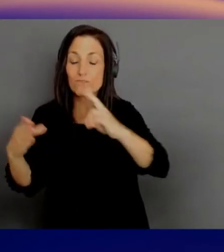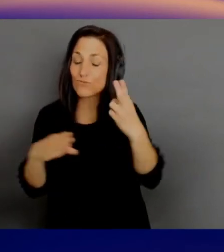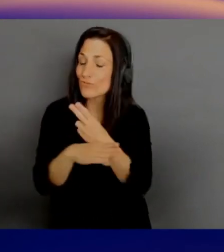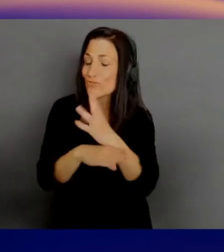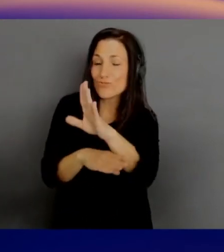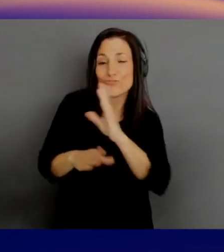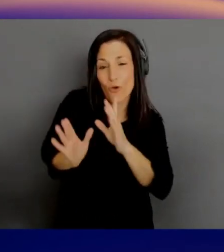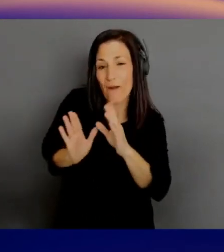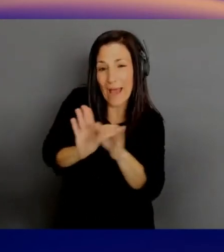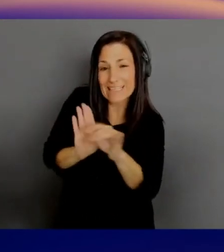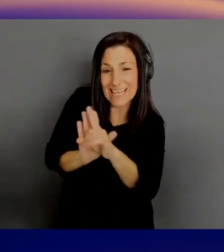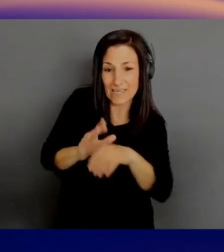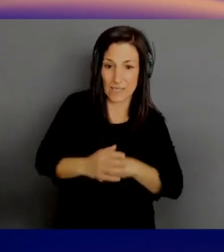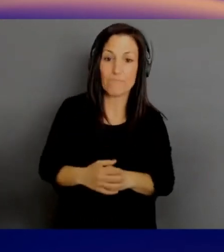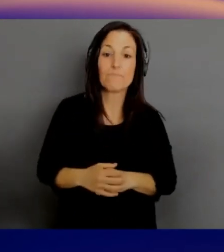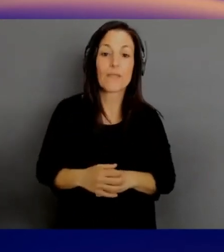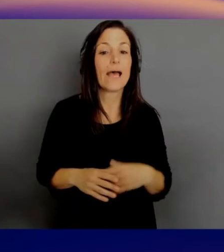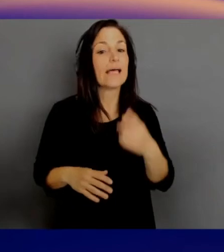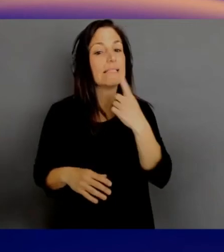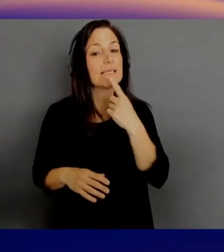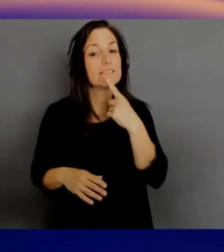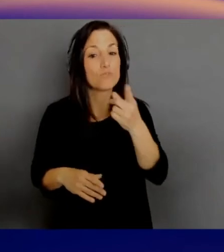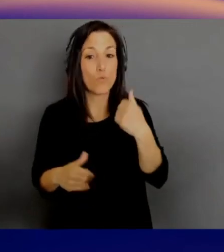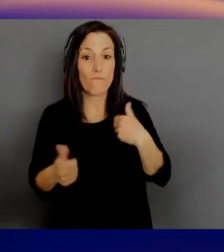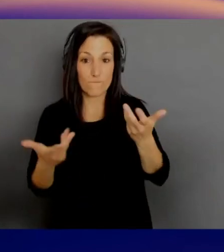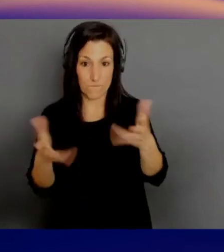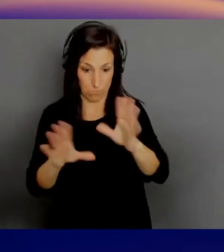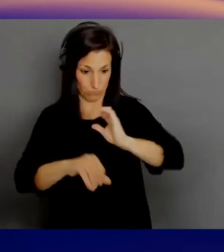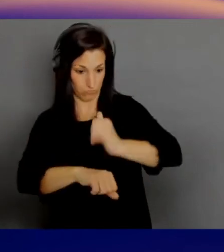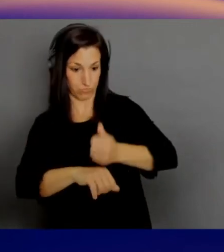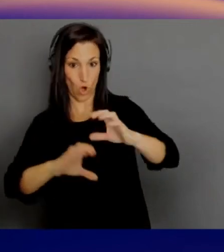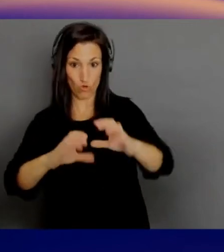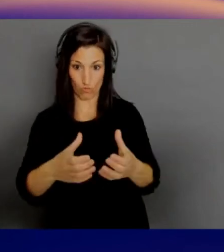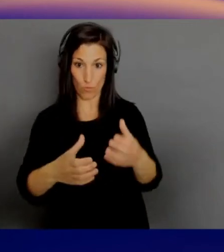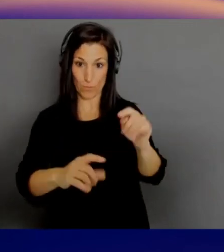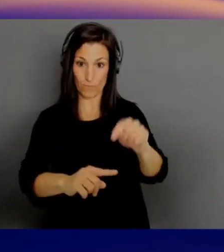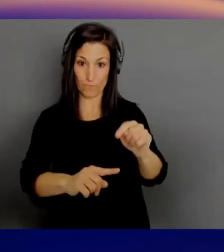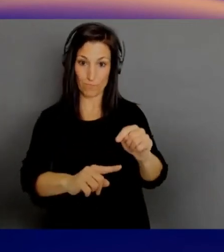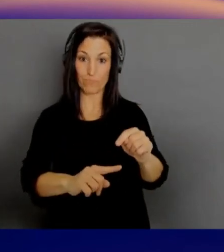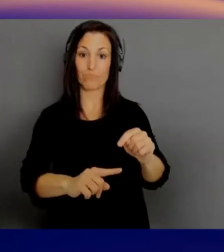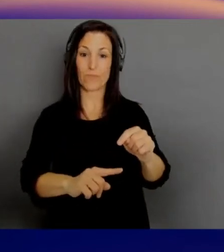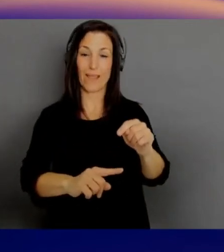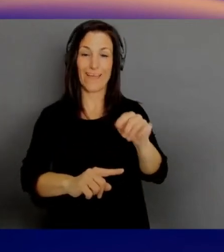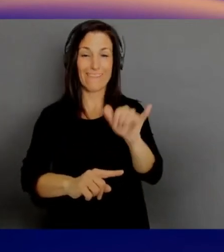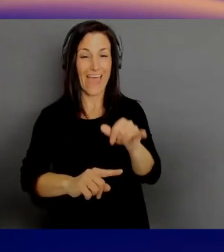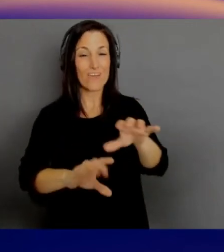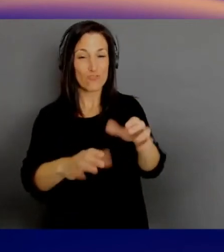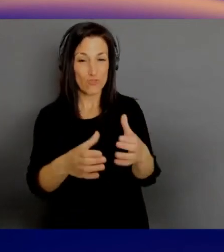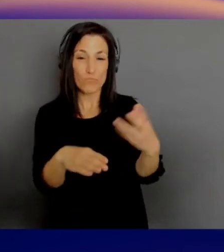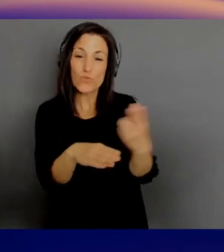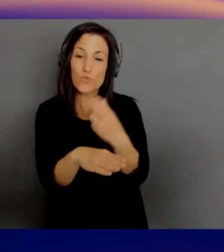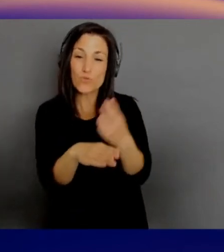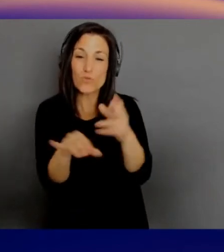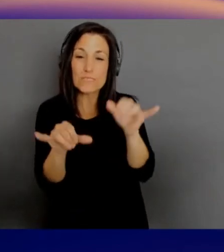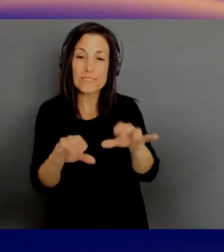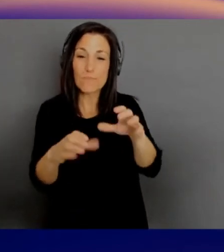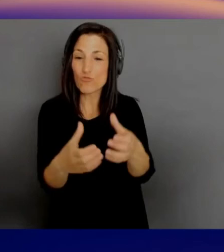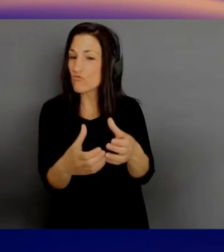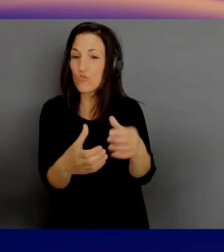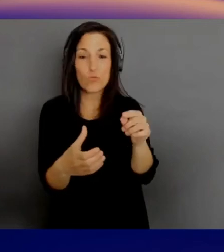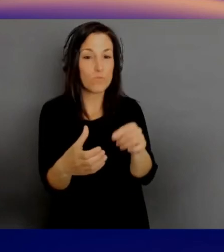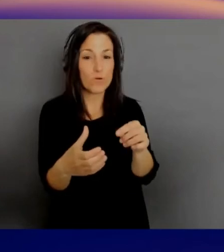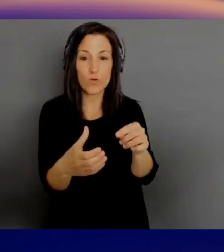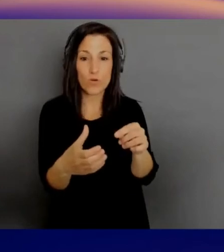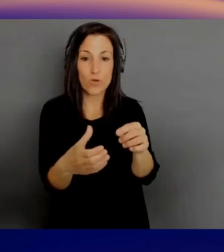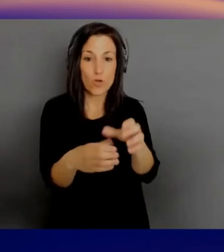whatever you have, right? Let's say you have a group, and with that same group, you can basically use the same group credentials to provide OpenSearch dashboard